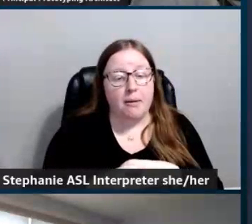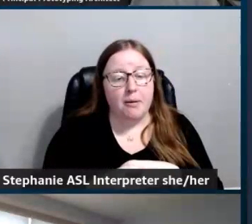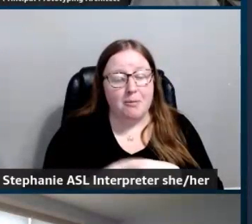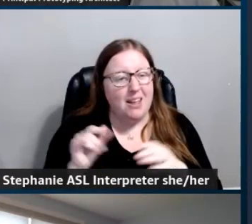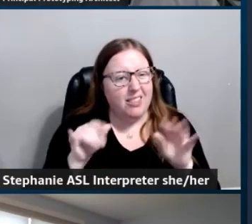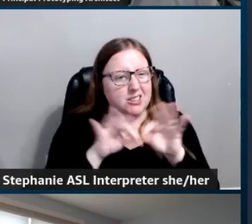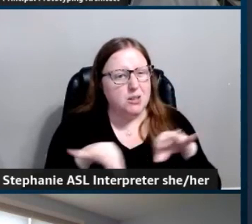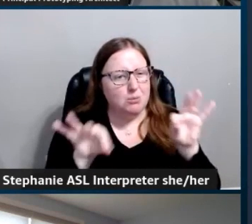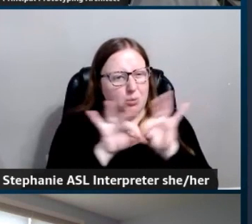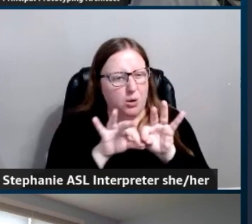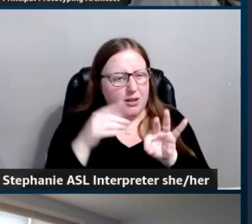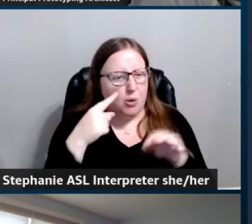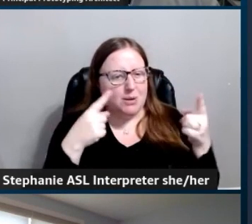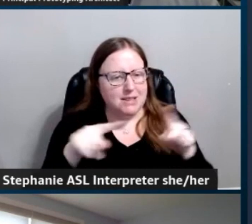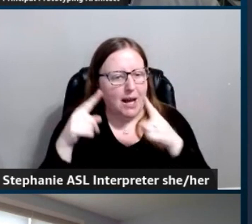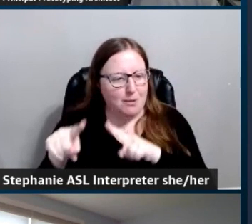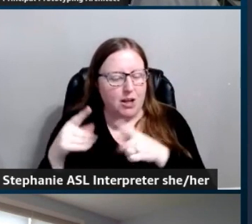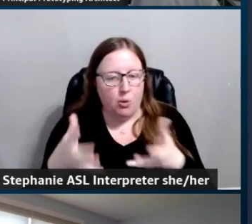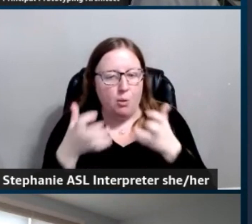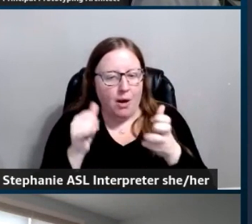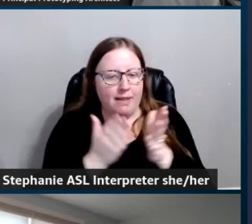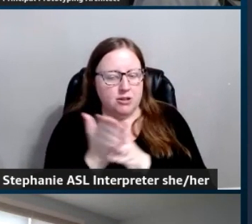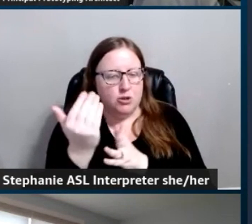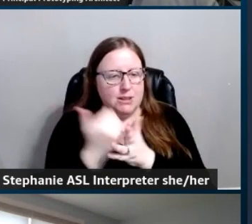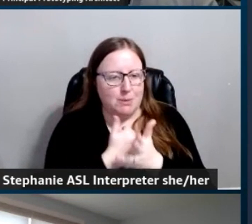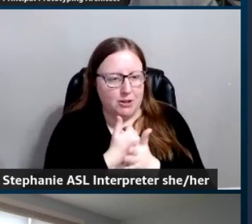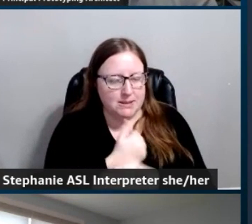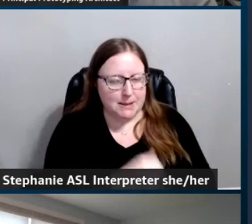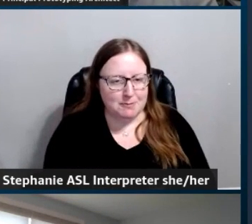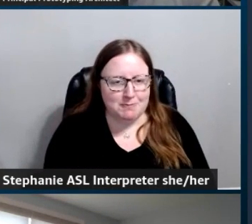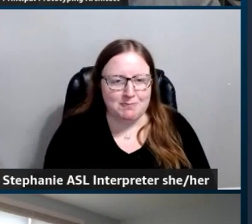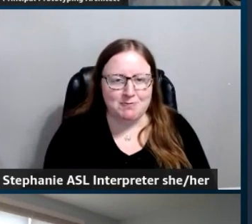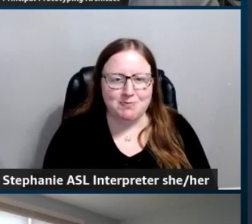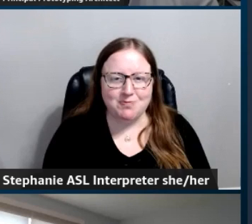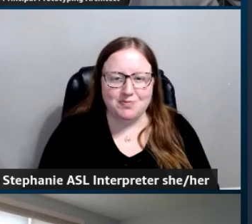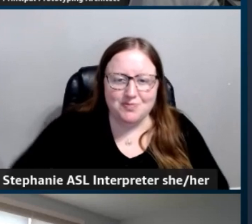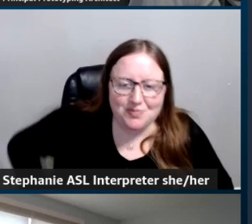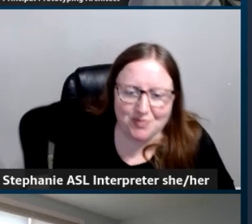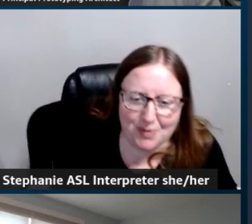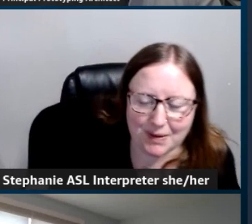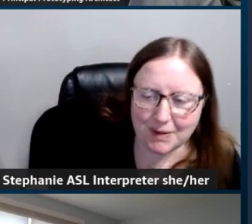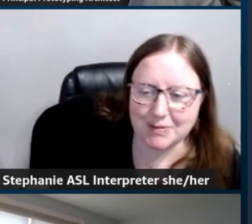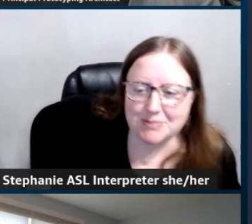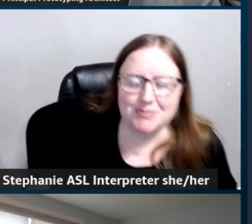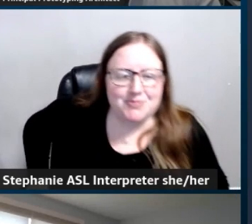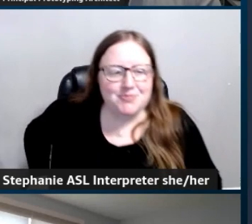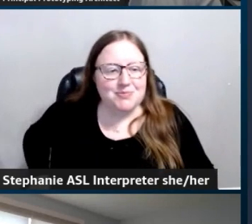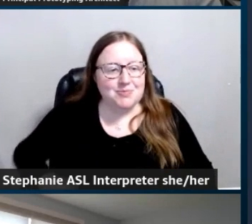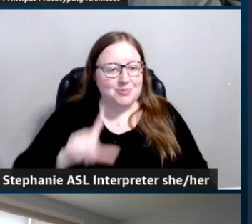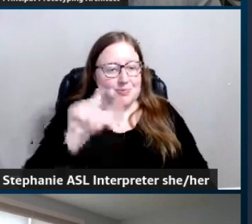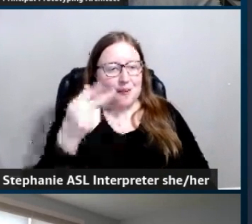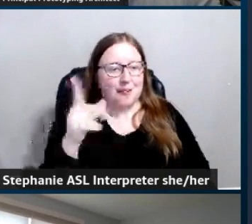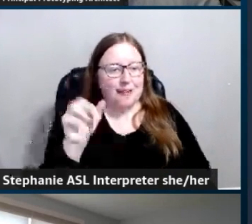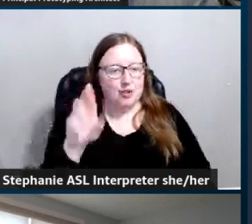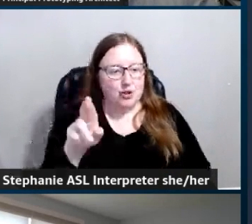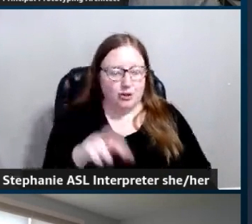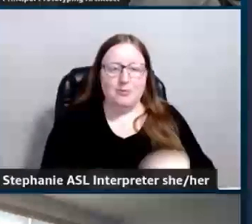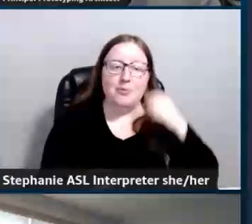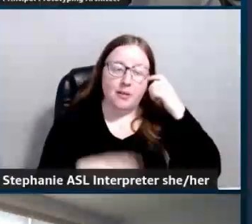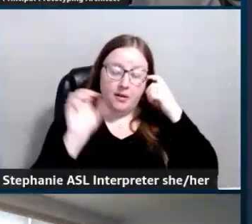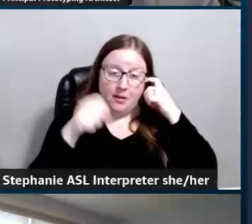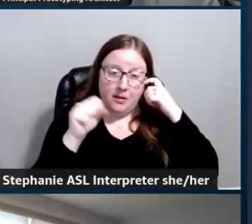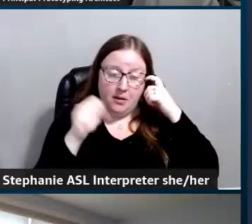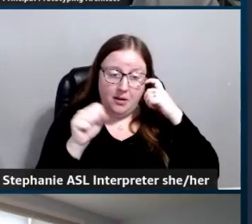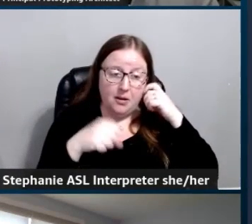key to what's going on. We want that transparency. Yeah. All right. Distributed ledger. Oh yeah, and